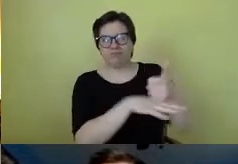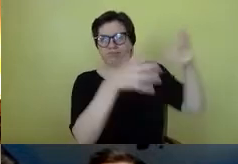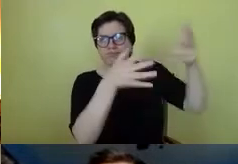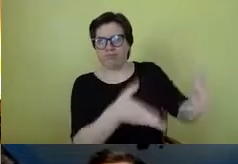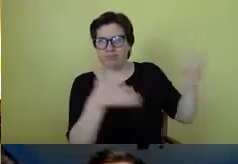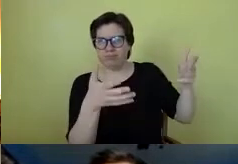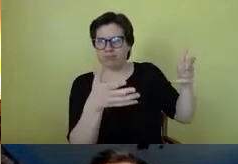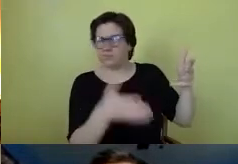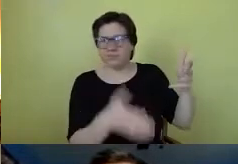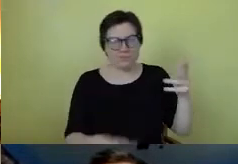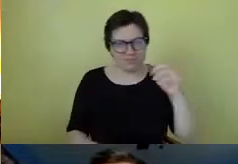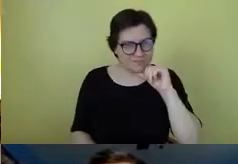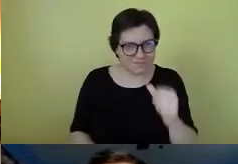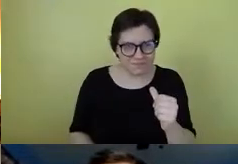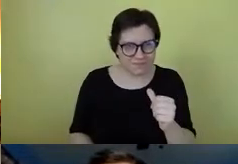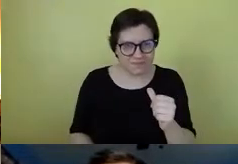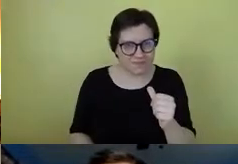not